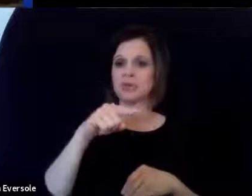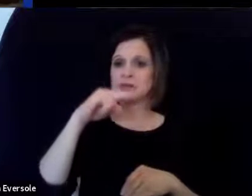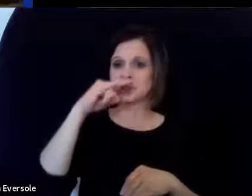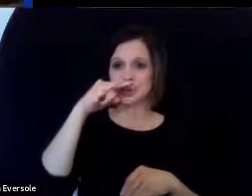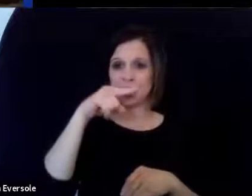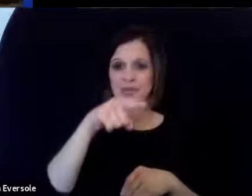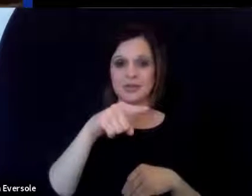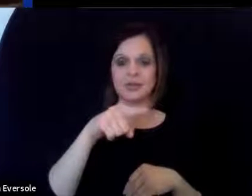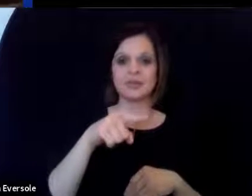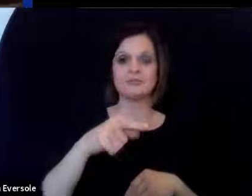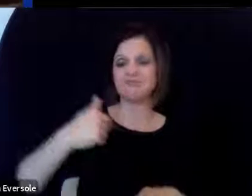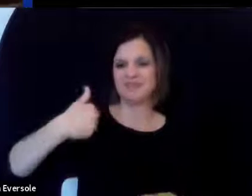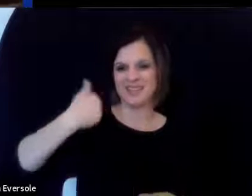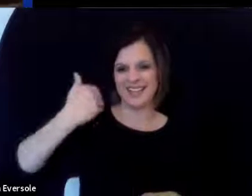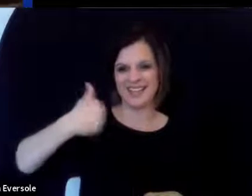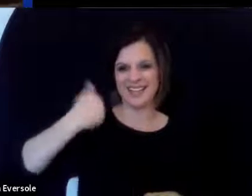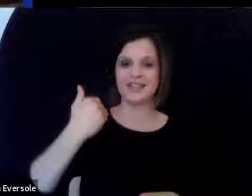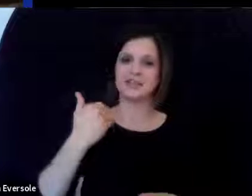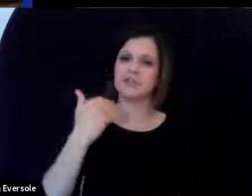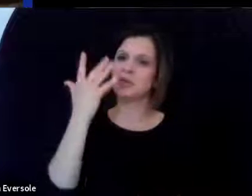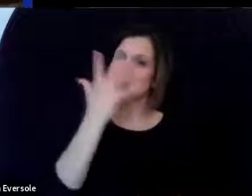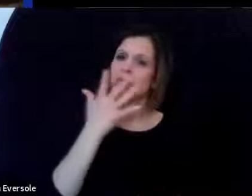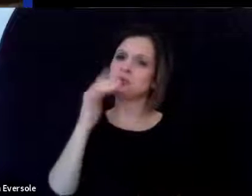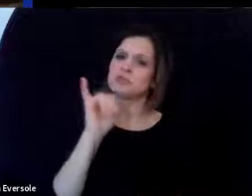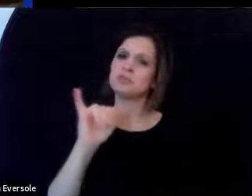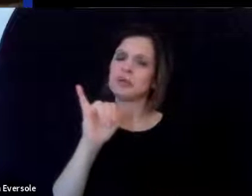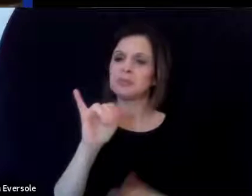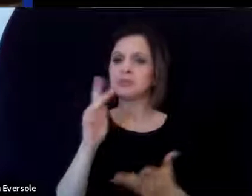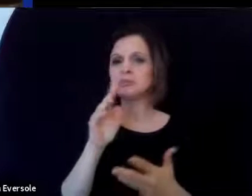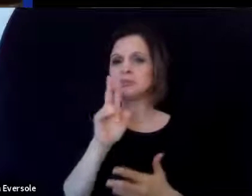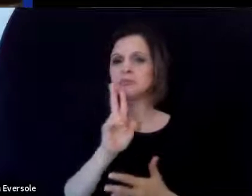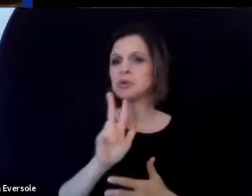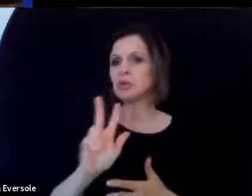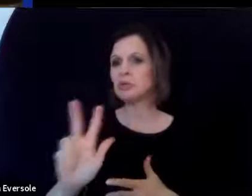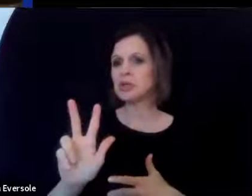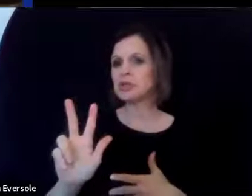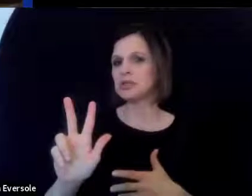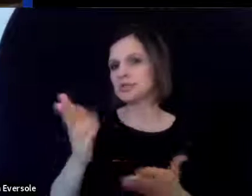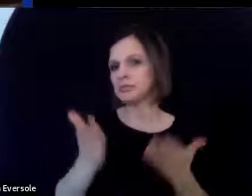The young child looks maybe 3-ish to me,